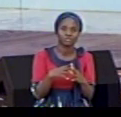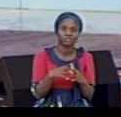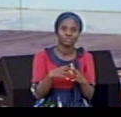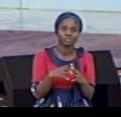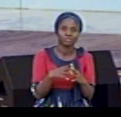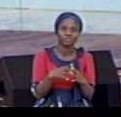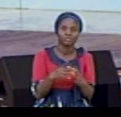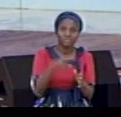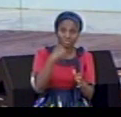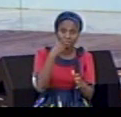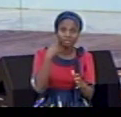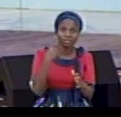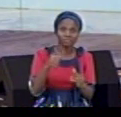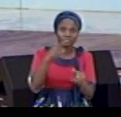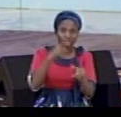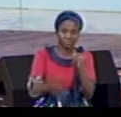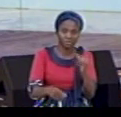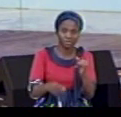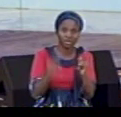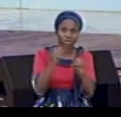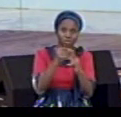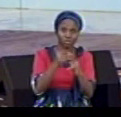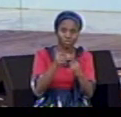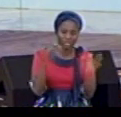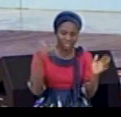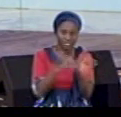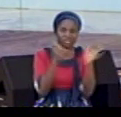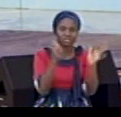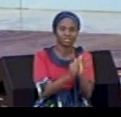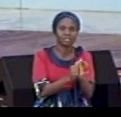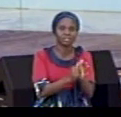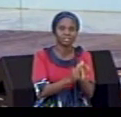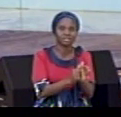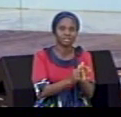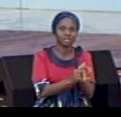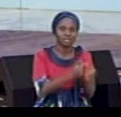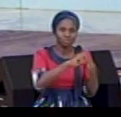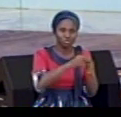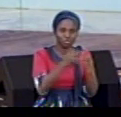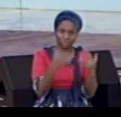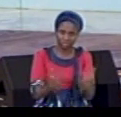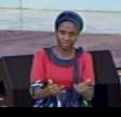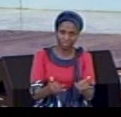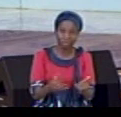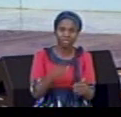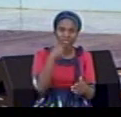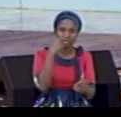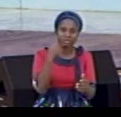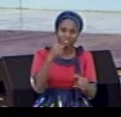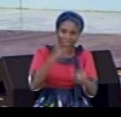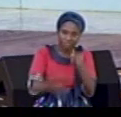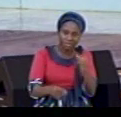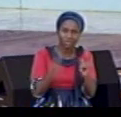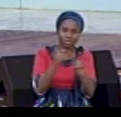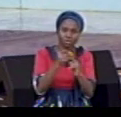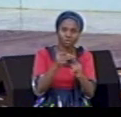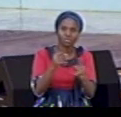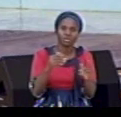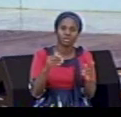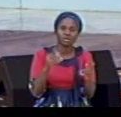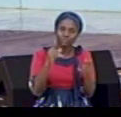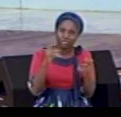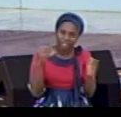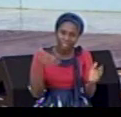Say the final word to that mountain now. Say the final word to